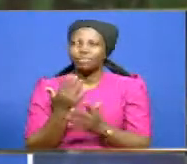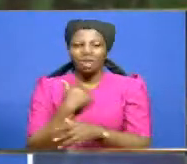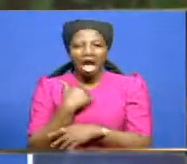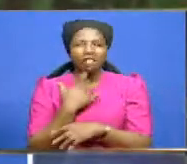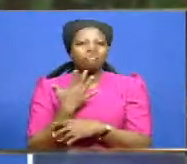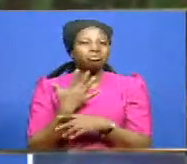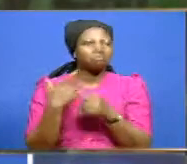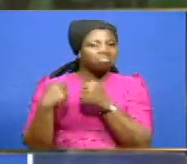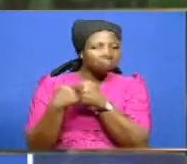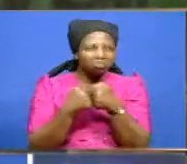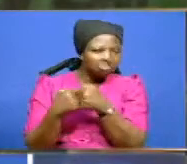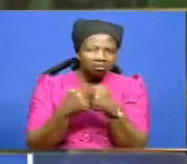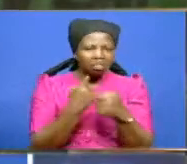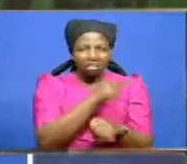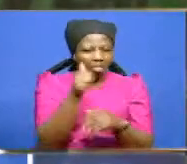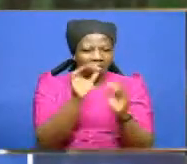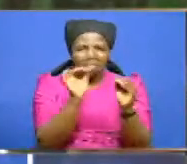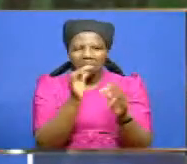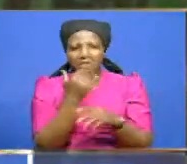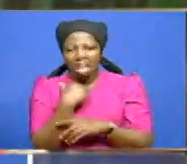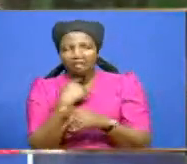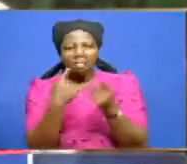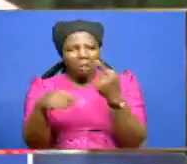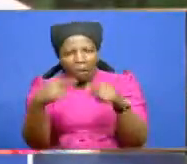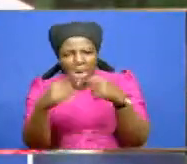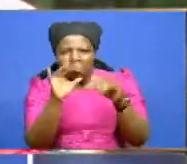mapambano, tusiwe na mchuano.